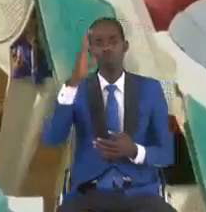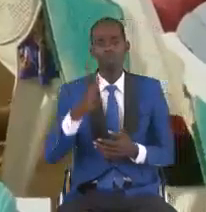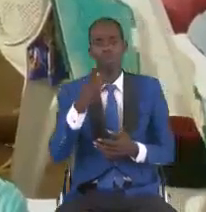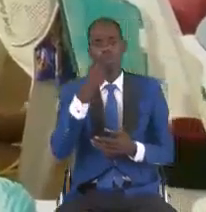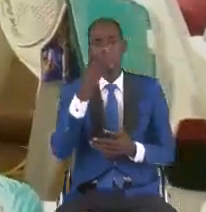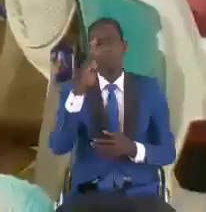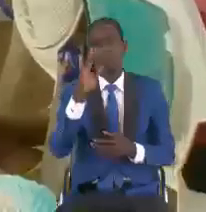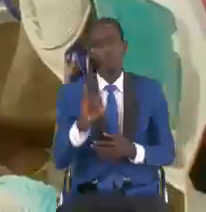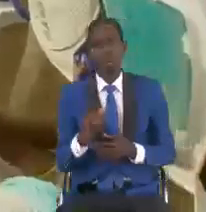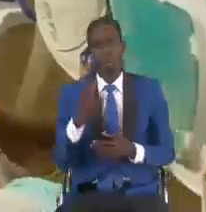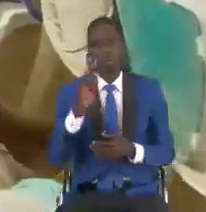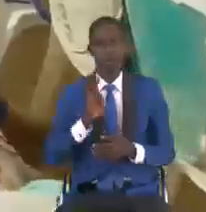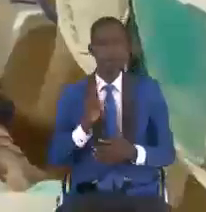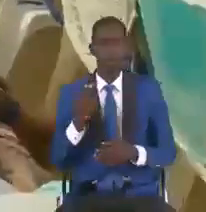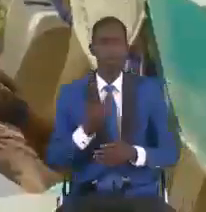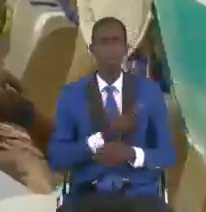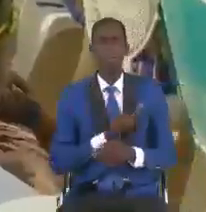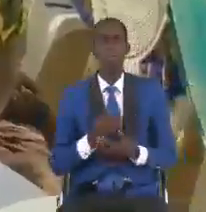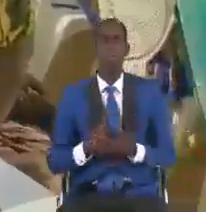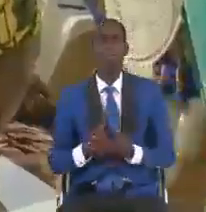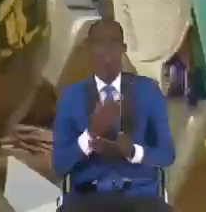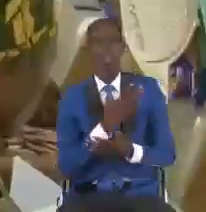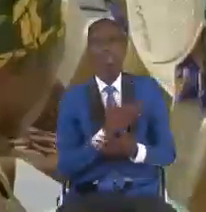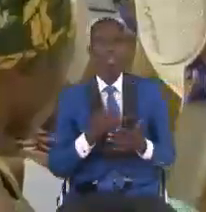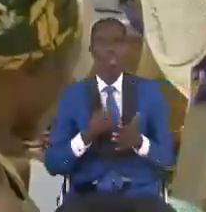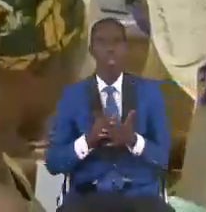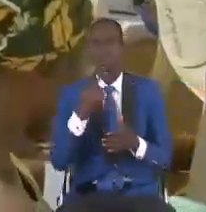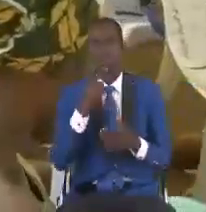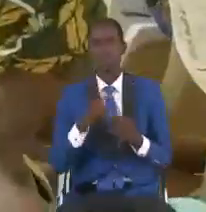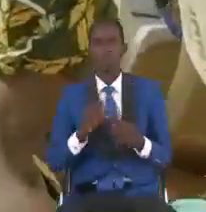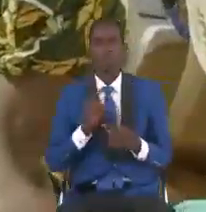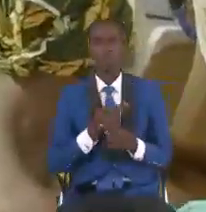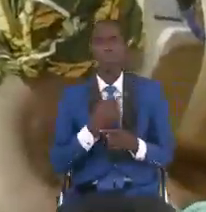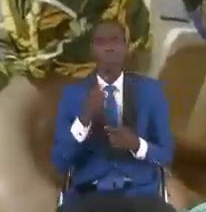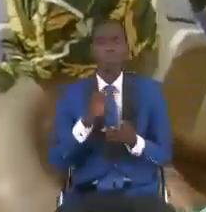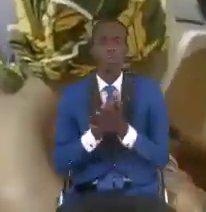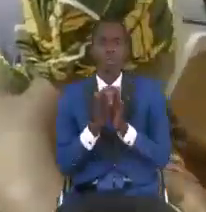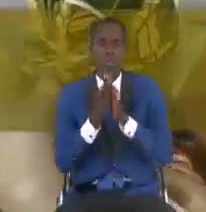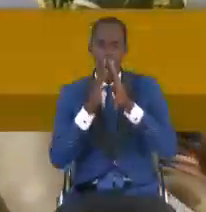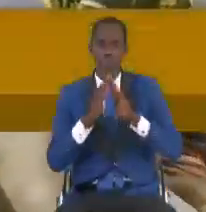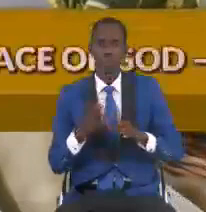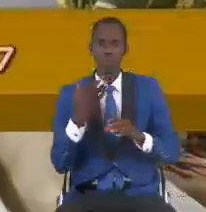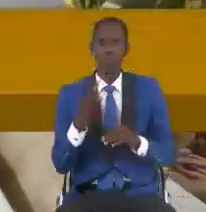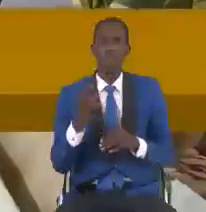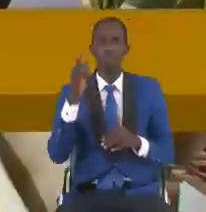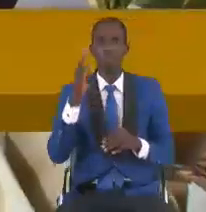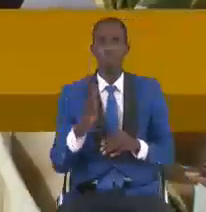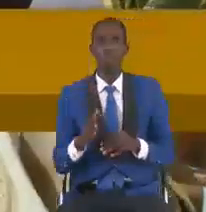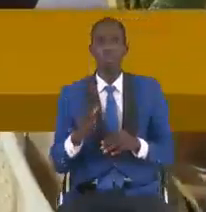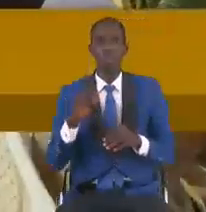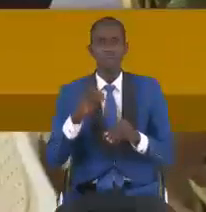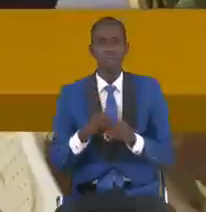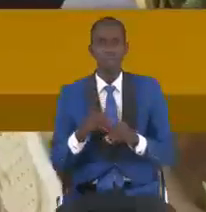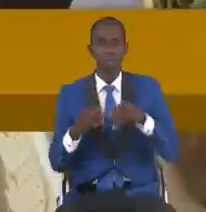by us. And then it tells us of the peace of God in Philippians chapter 4.